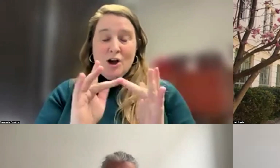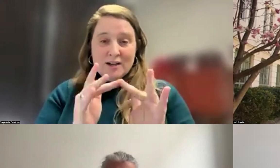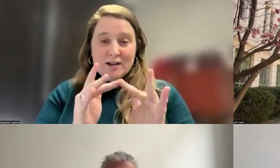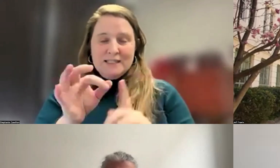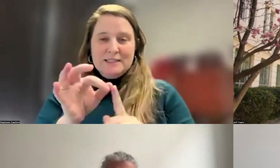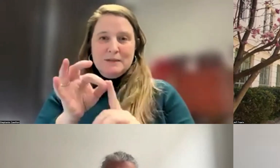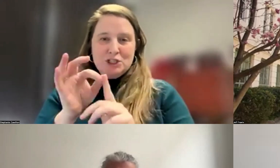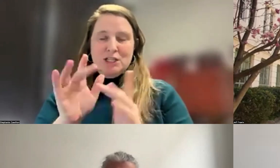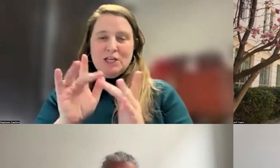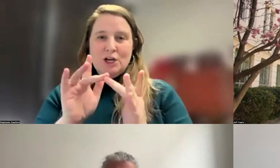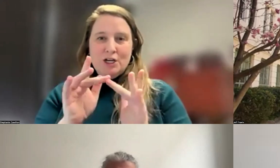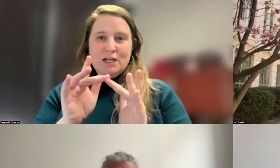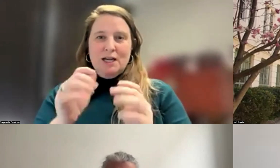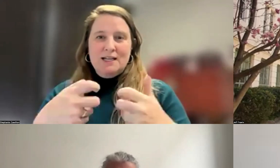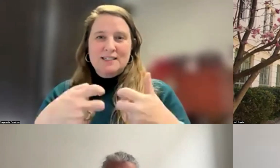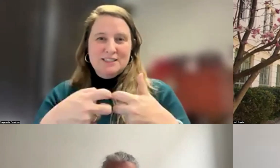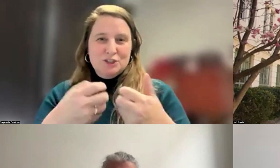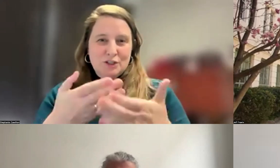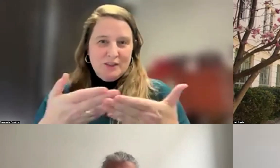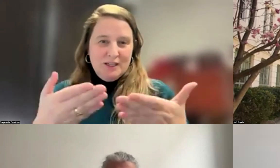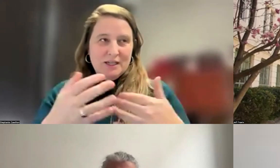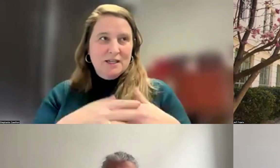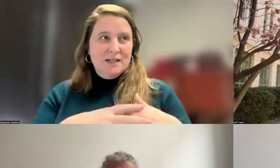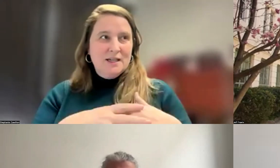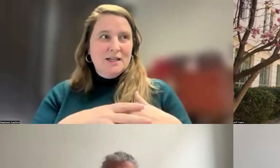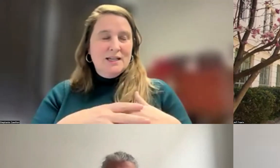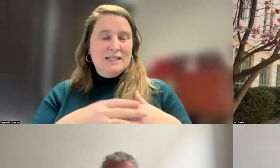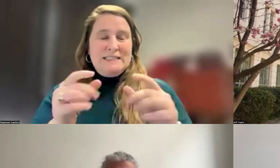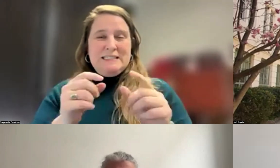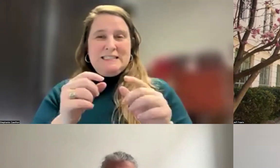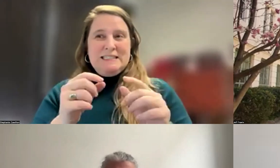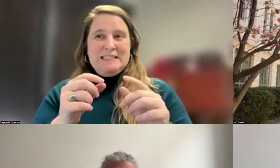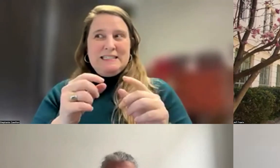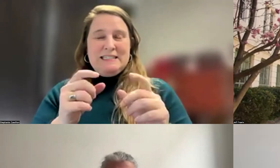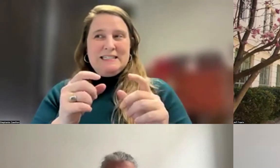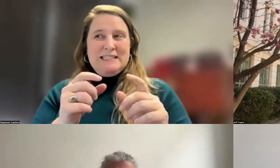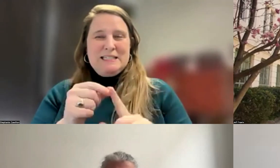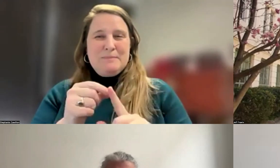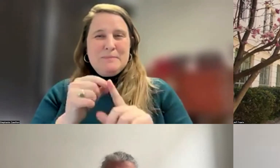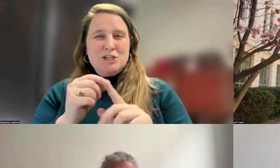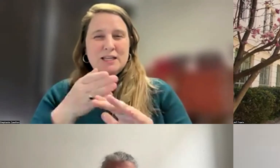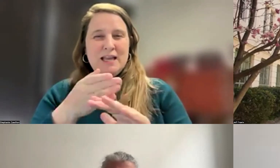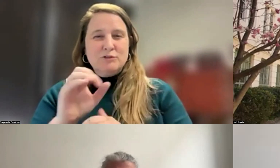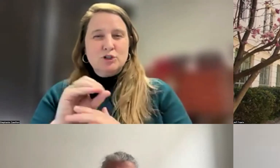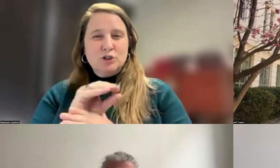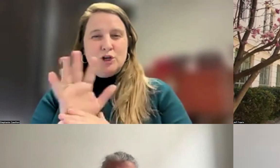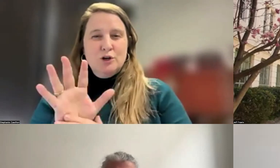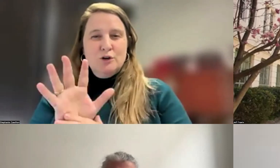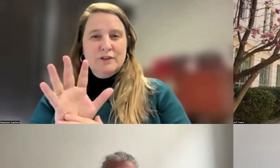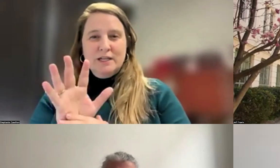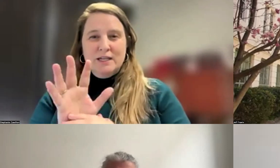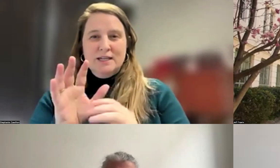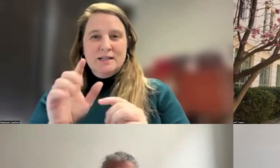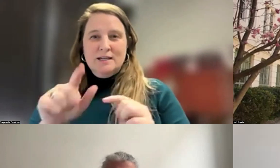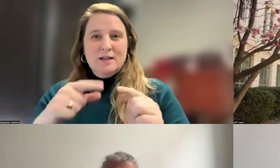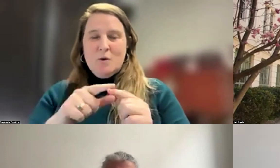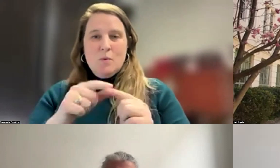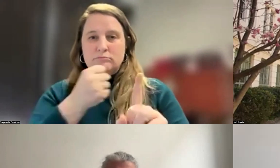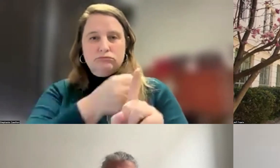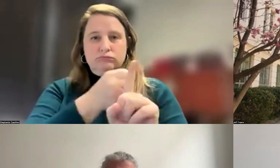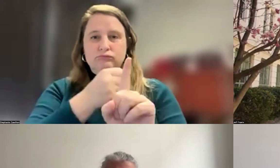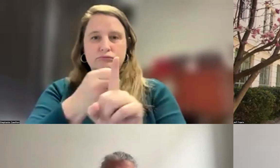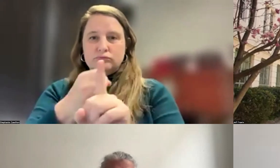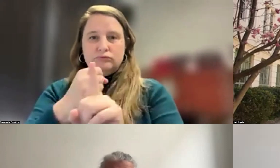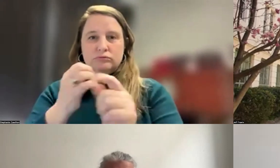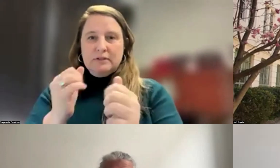literally everything. Online specifically and digital content has been a struggle, especially after